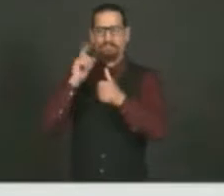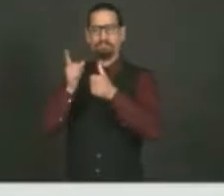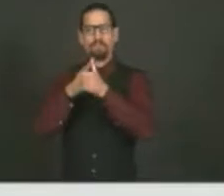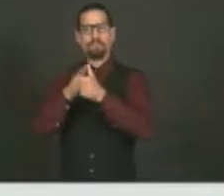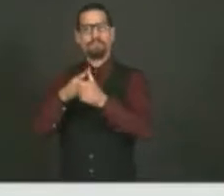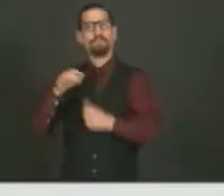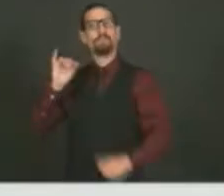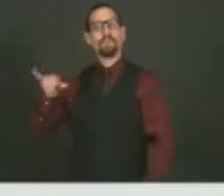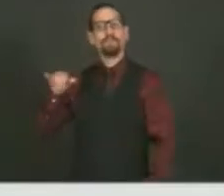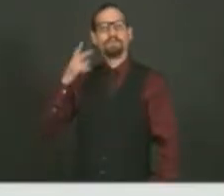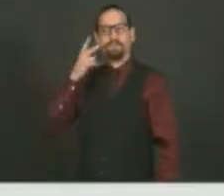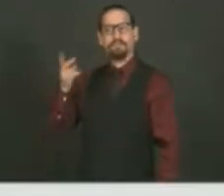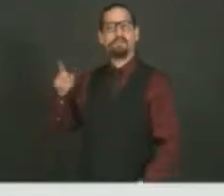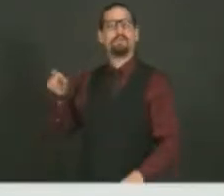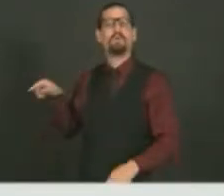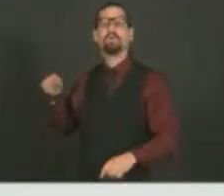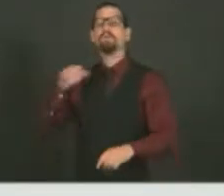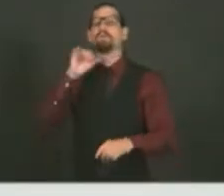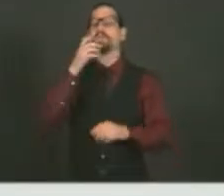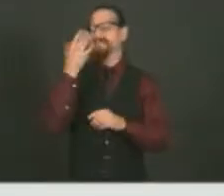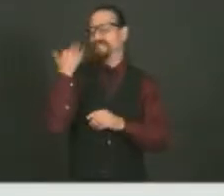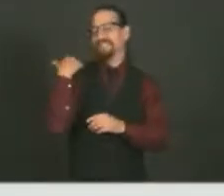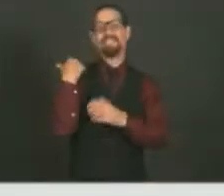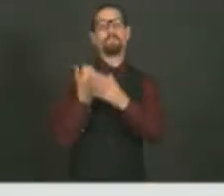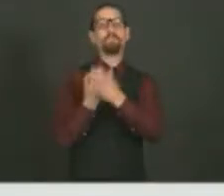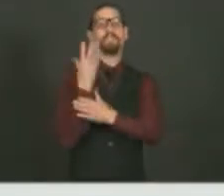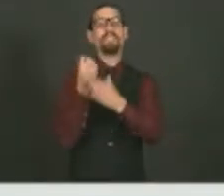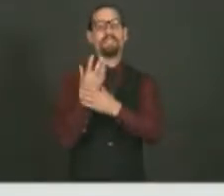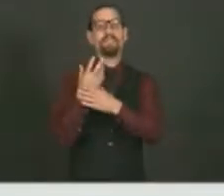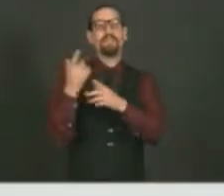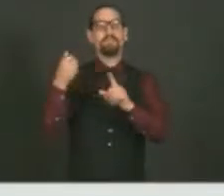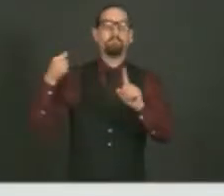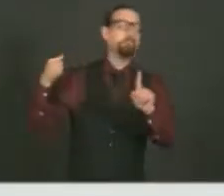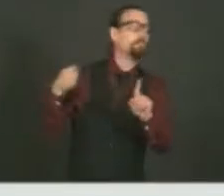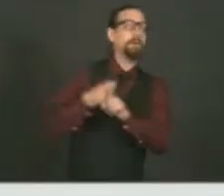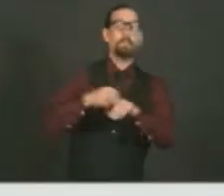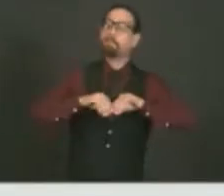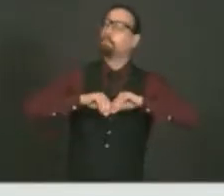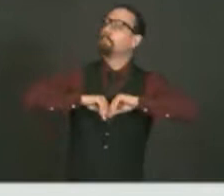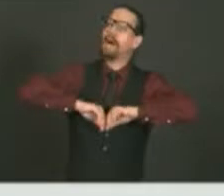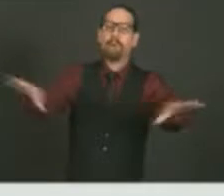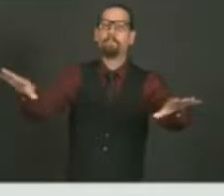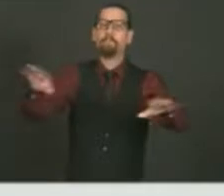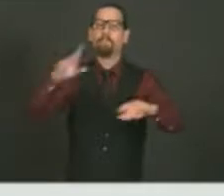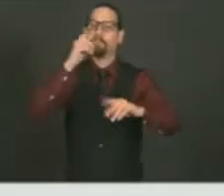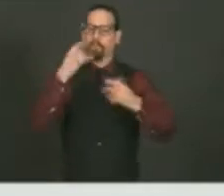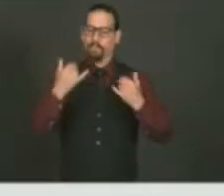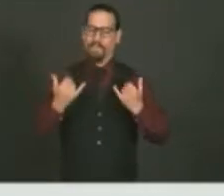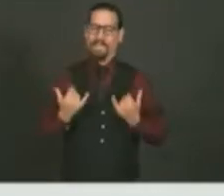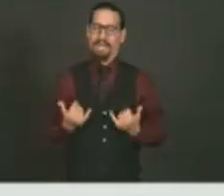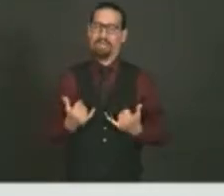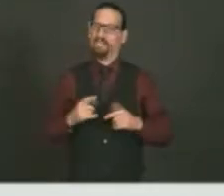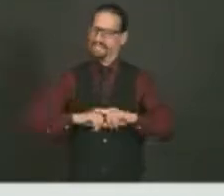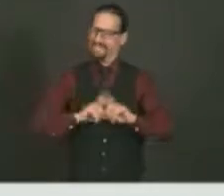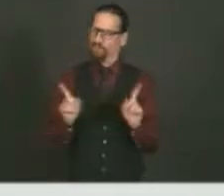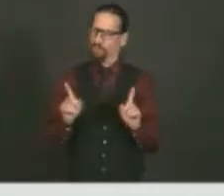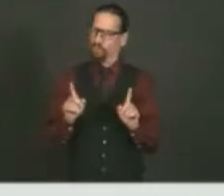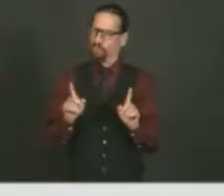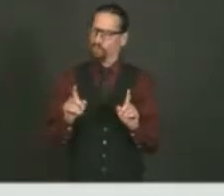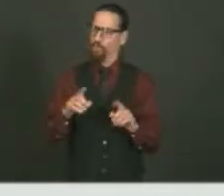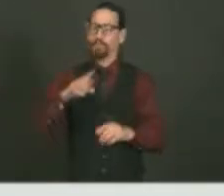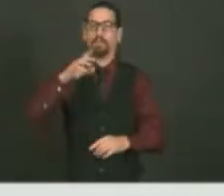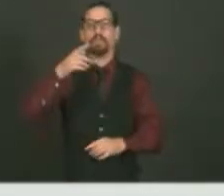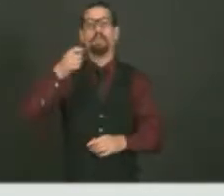like we saw in the spring. In the spring, and even in the summer, actually, outbreaks were being driven